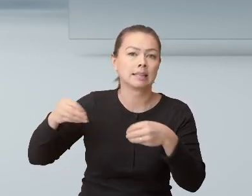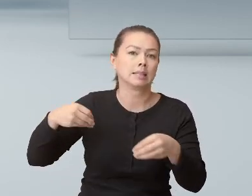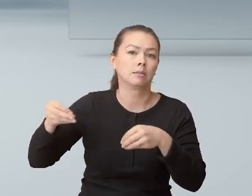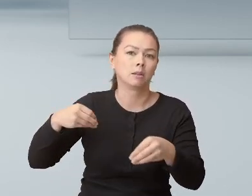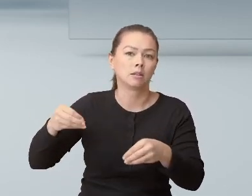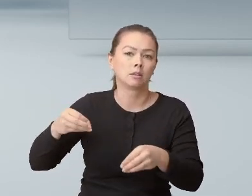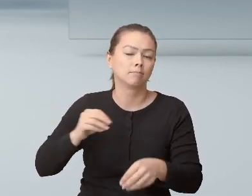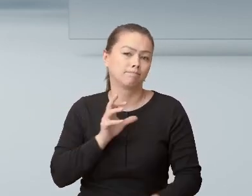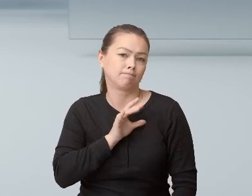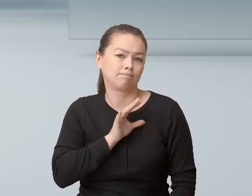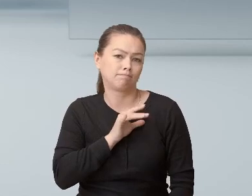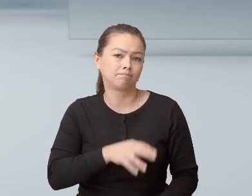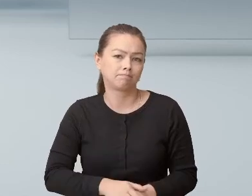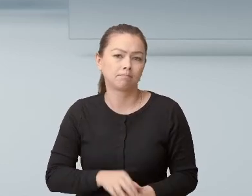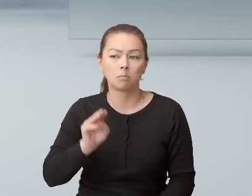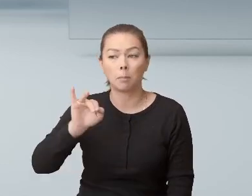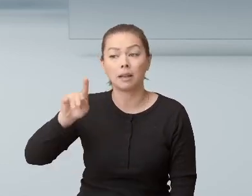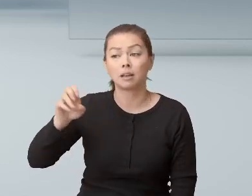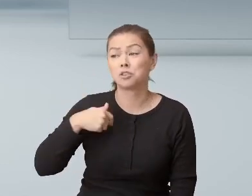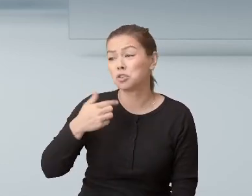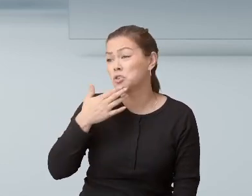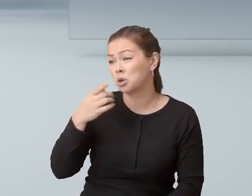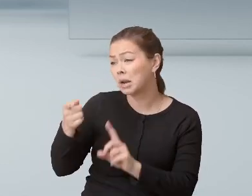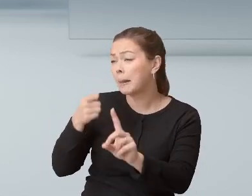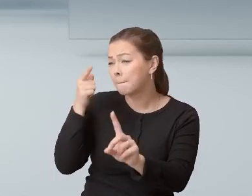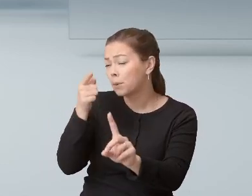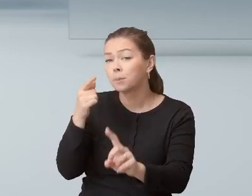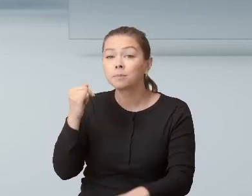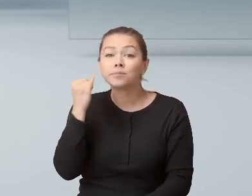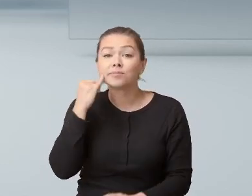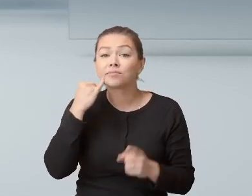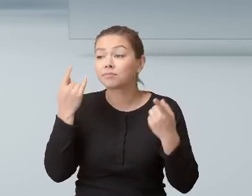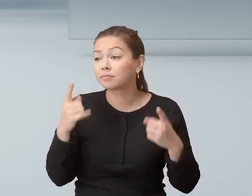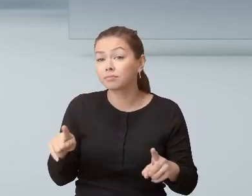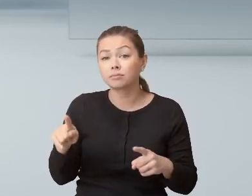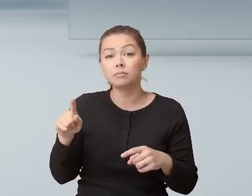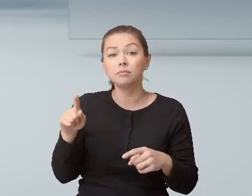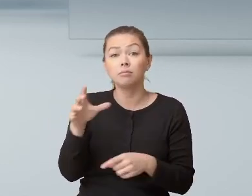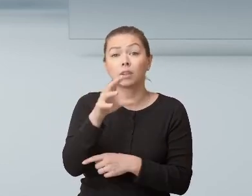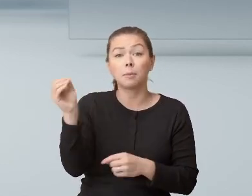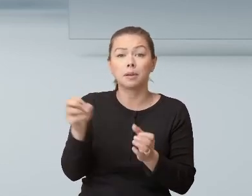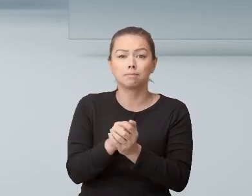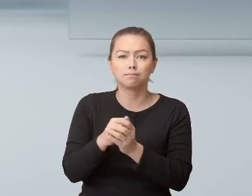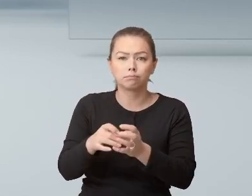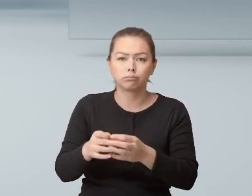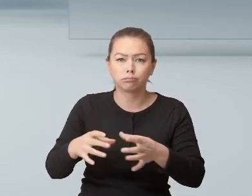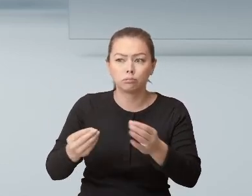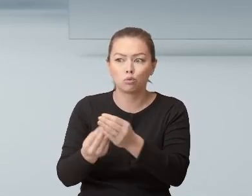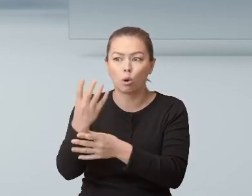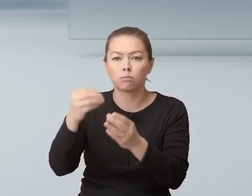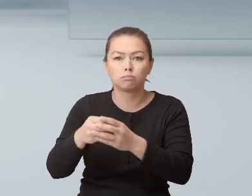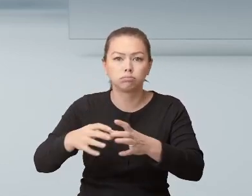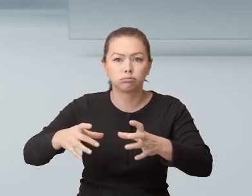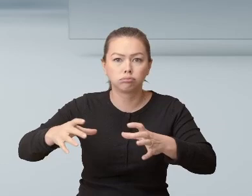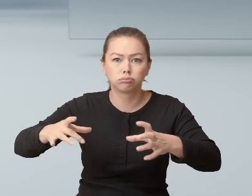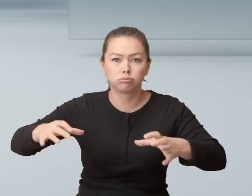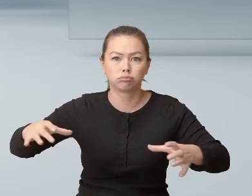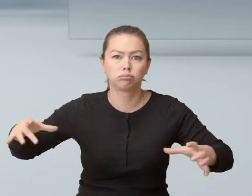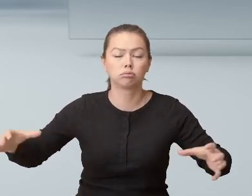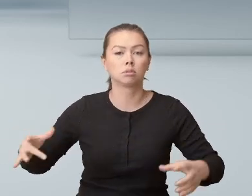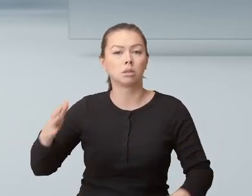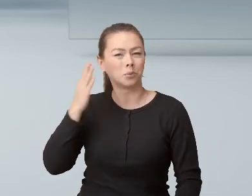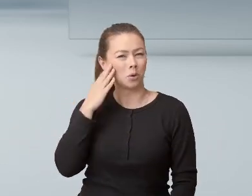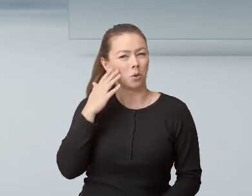a good point. But what happens if a company grows that much? We've heard of competing software that charges